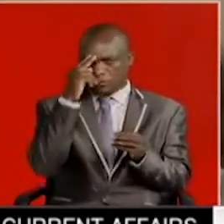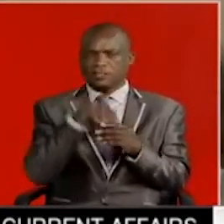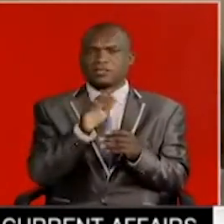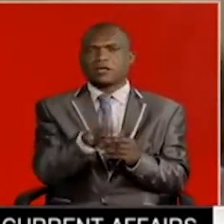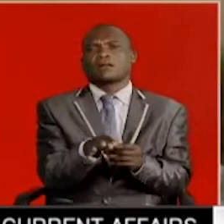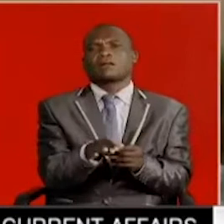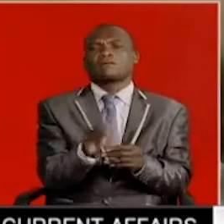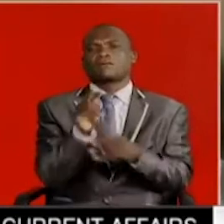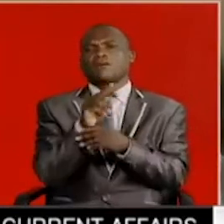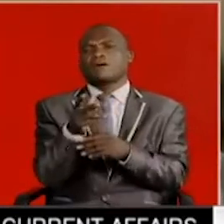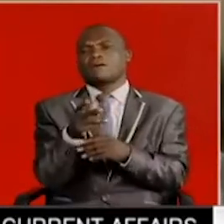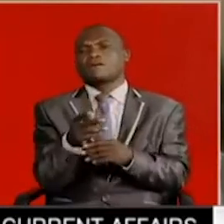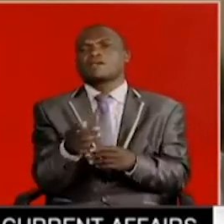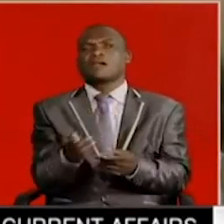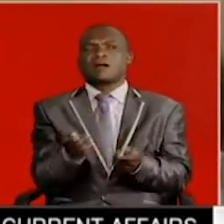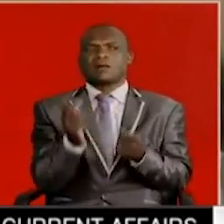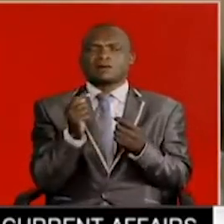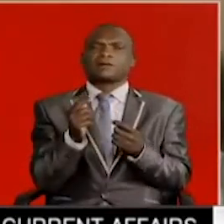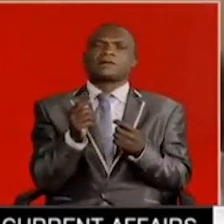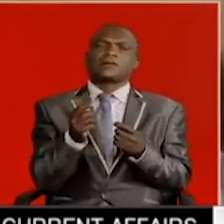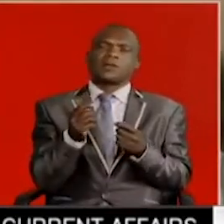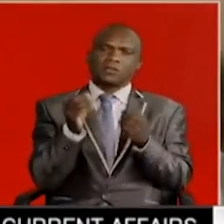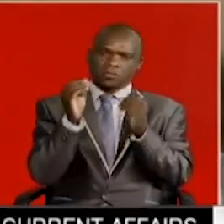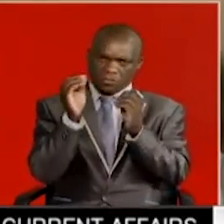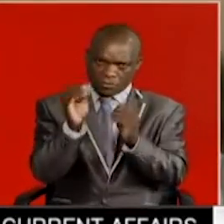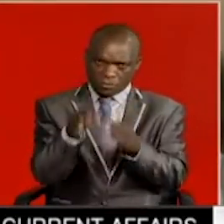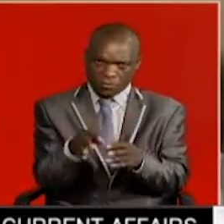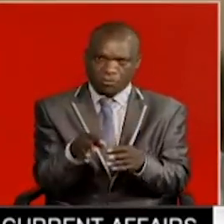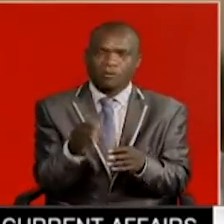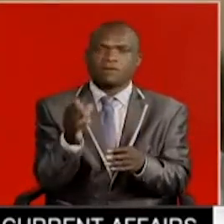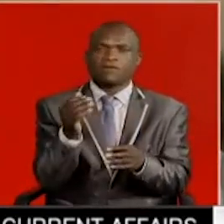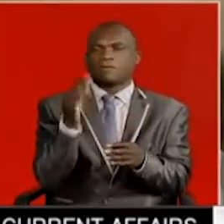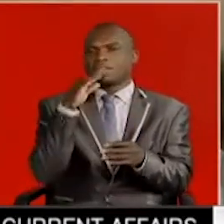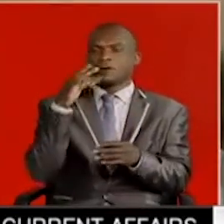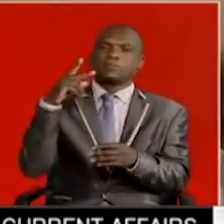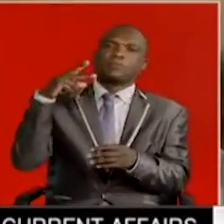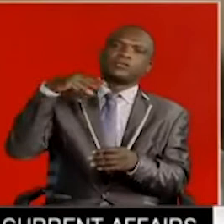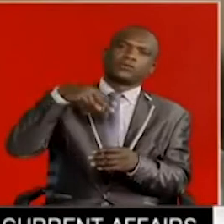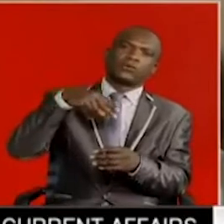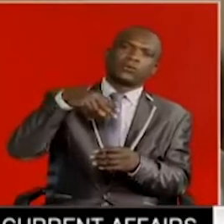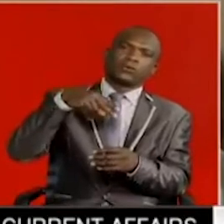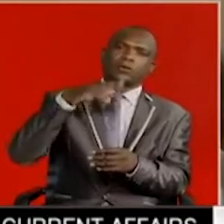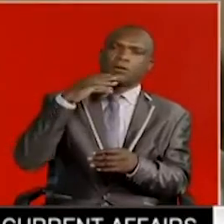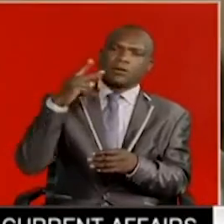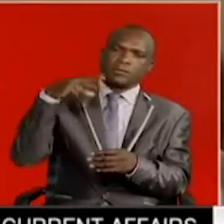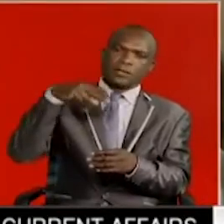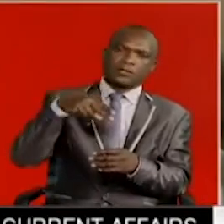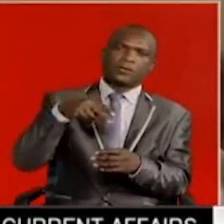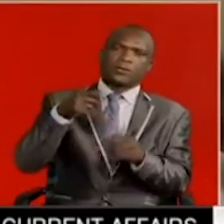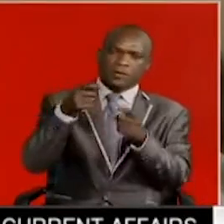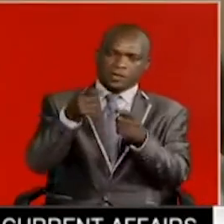And finally, supply fuel for central level and provincial standby generators.